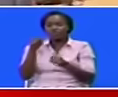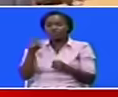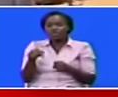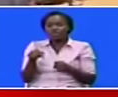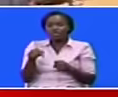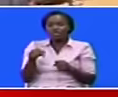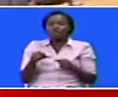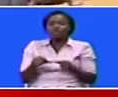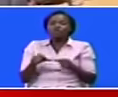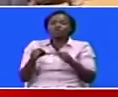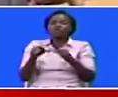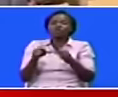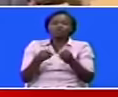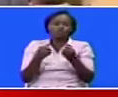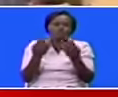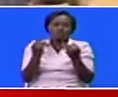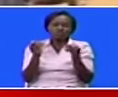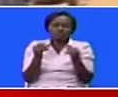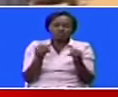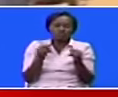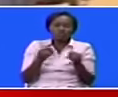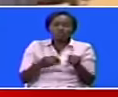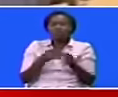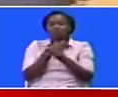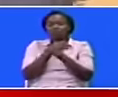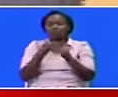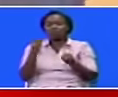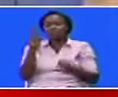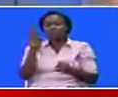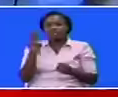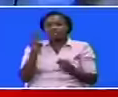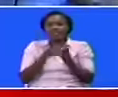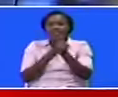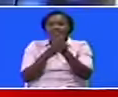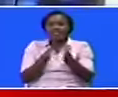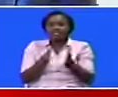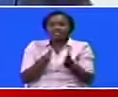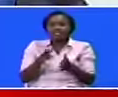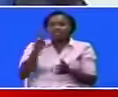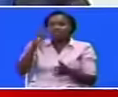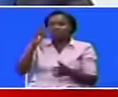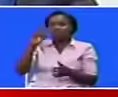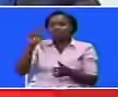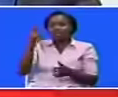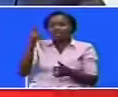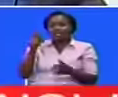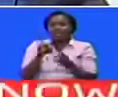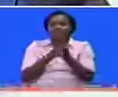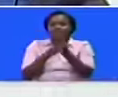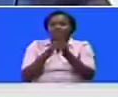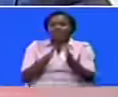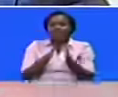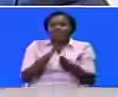here, continuing to cover the president's visit. Among the leaders who are here include Ford Kenya leader Code Principal Moses